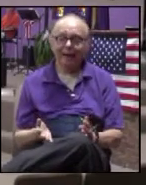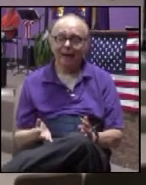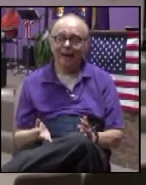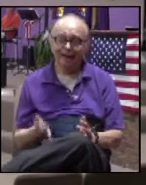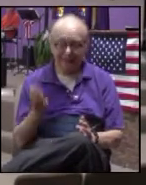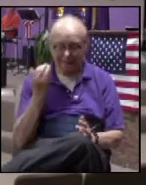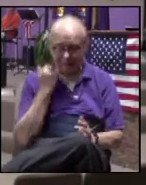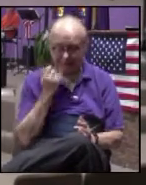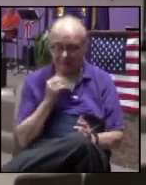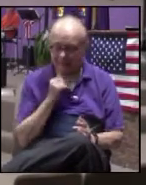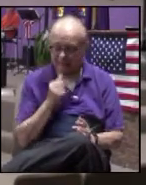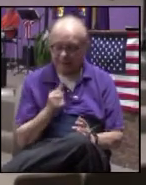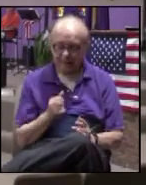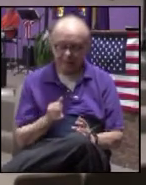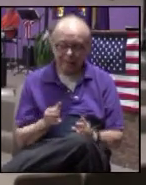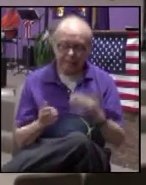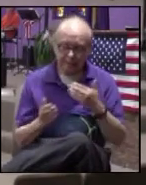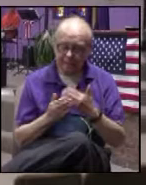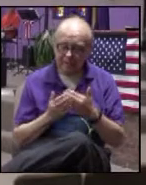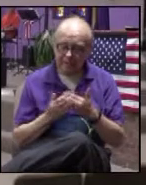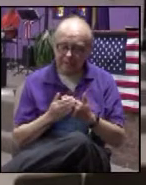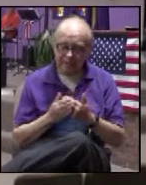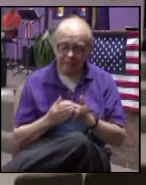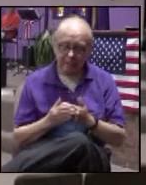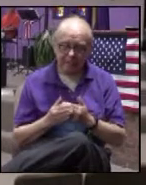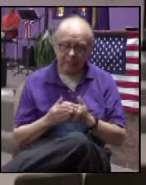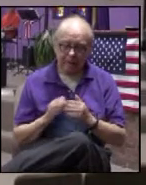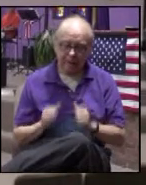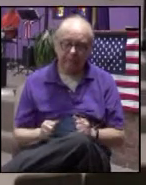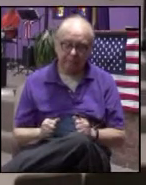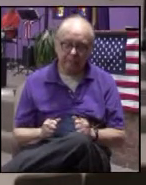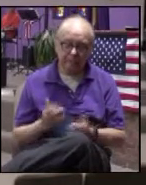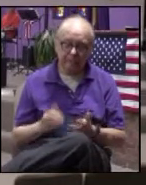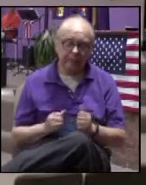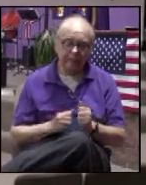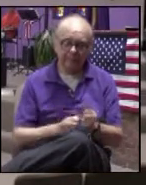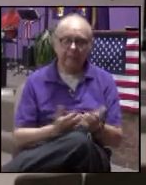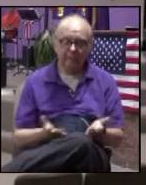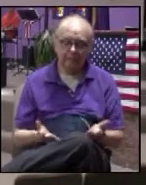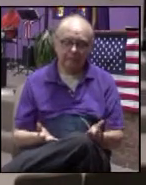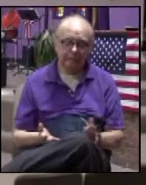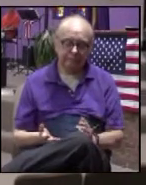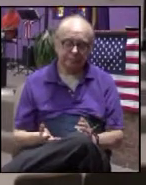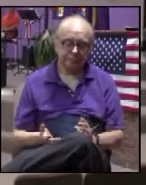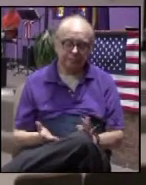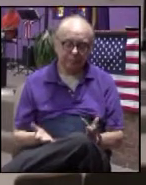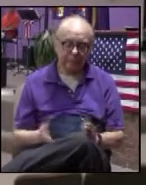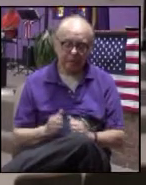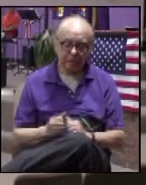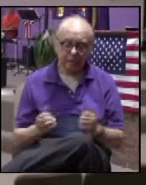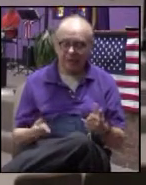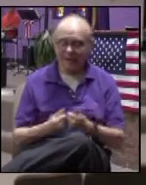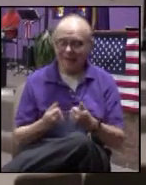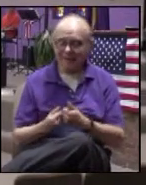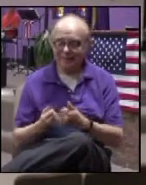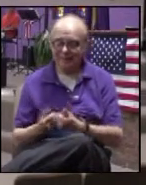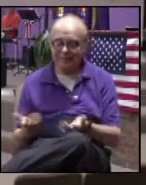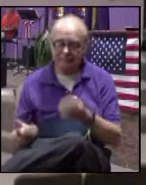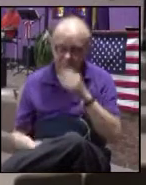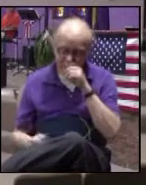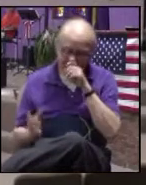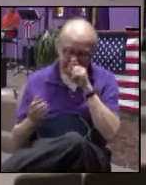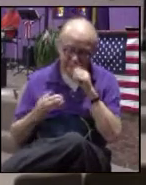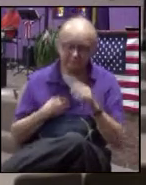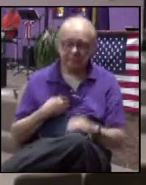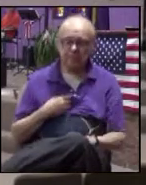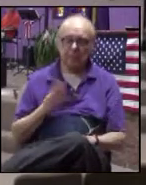If I was bumper to bumper with him, I would have been able to maybe follow him. Either that or I would have caused like a 10-pile car wreck. But you have